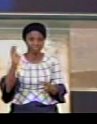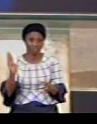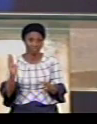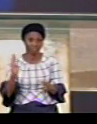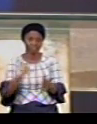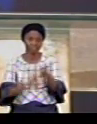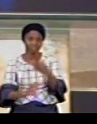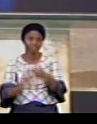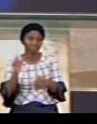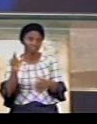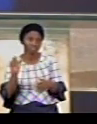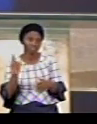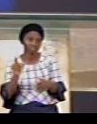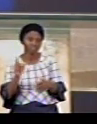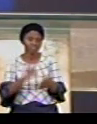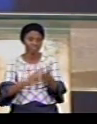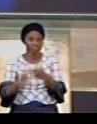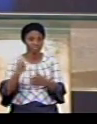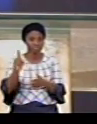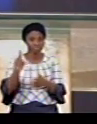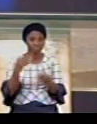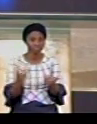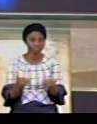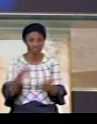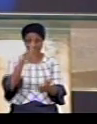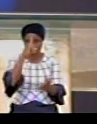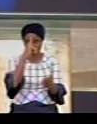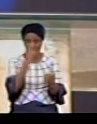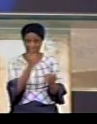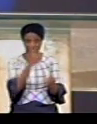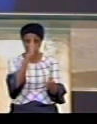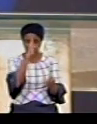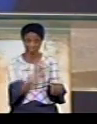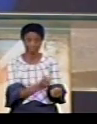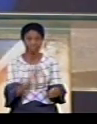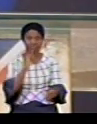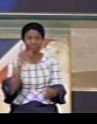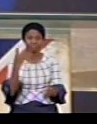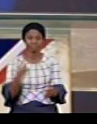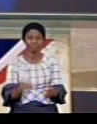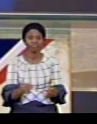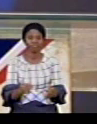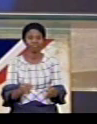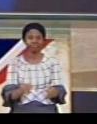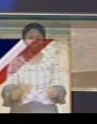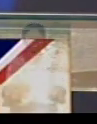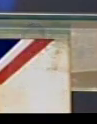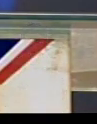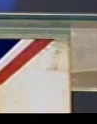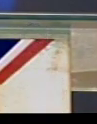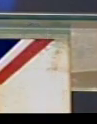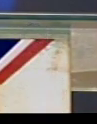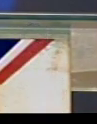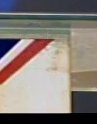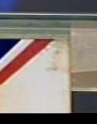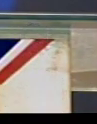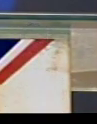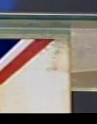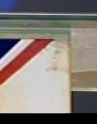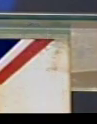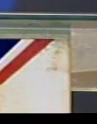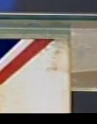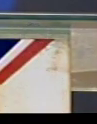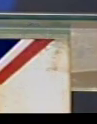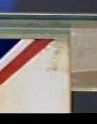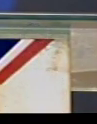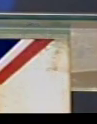1. Now faith is the substance of things hoped